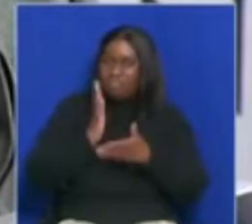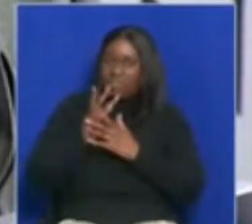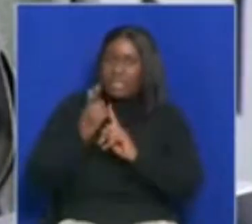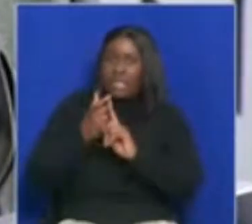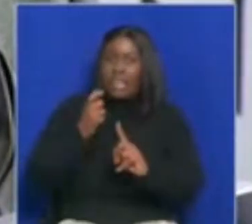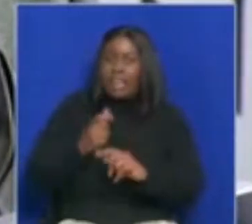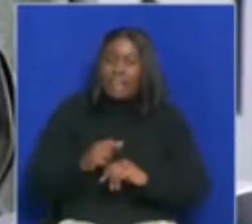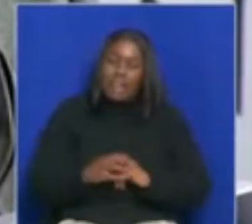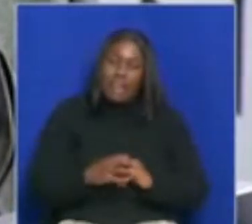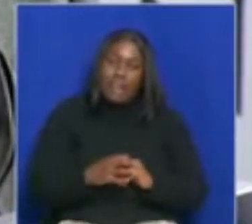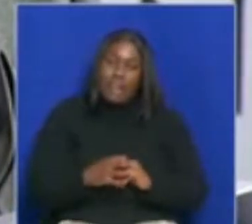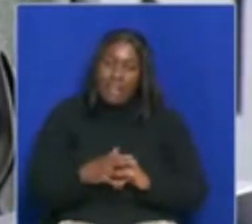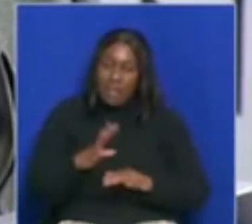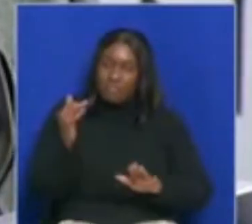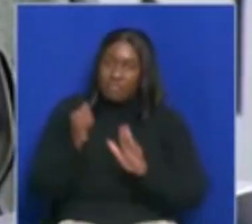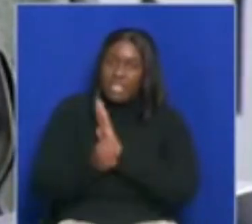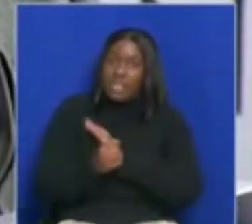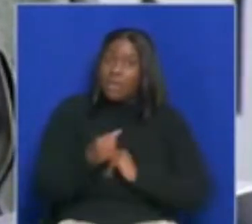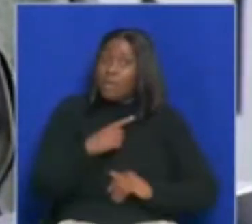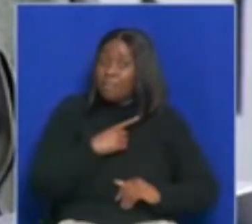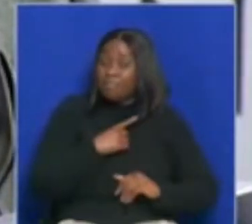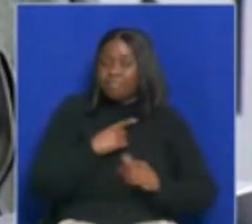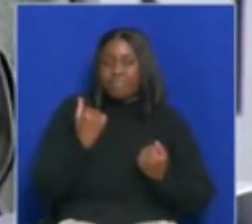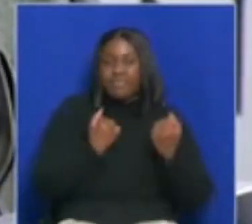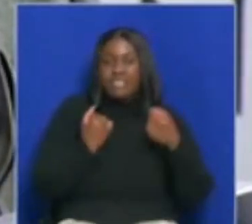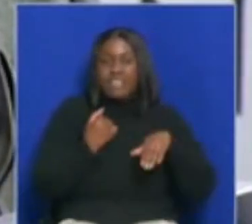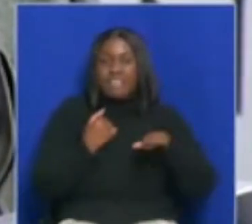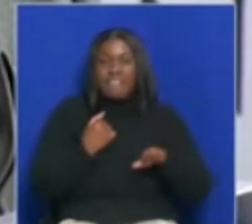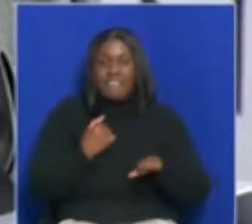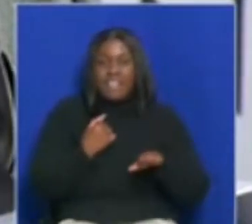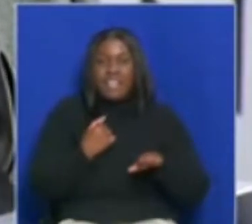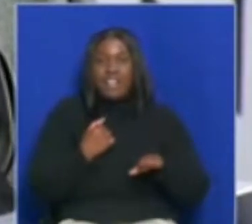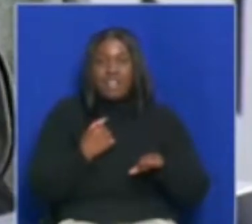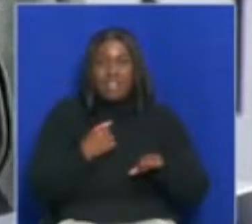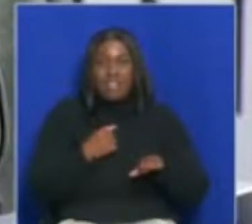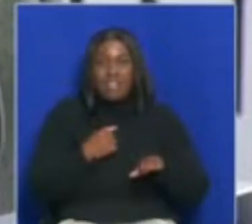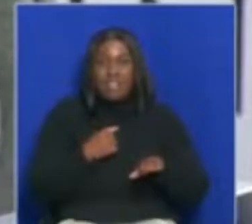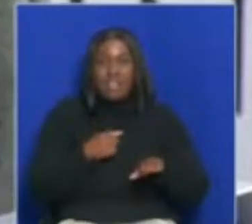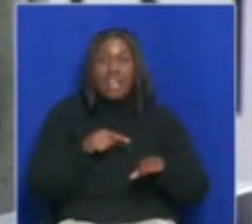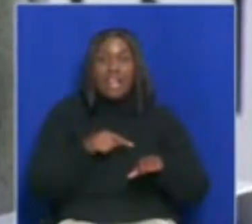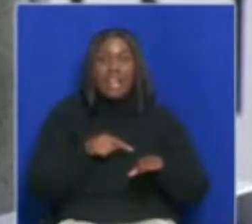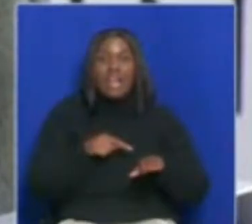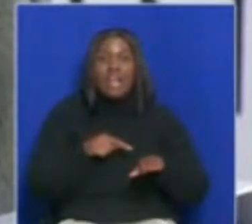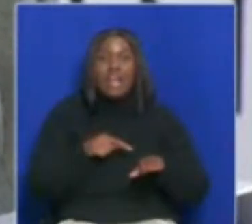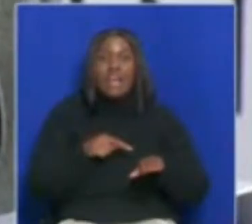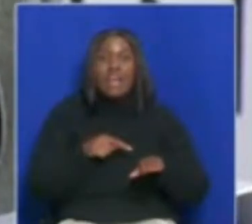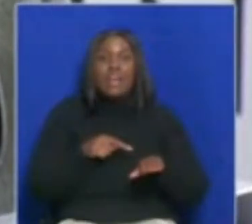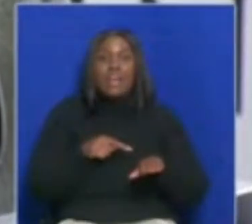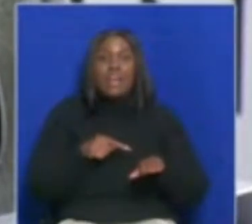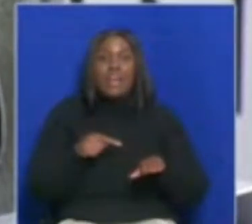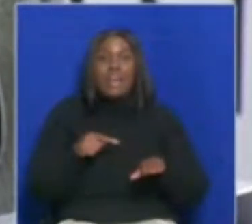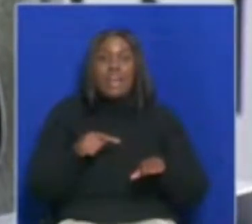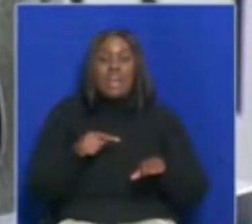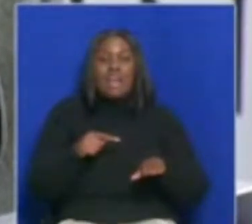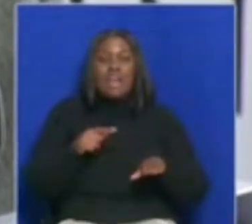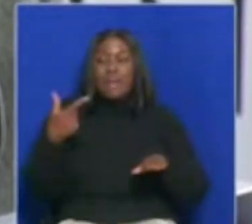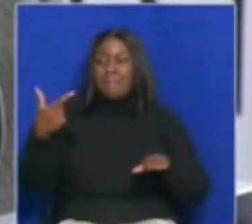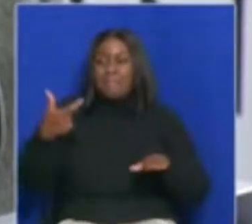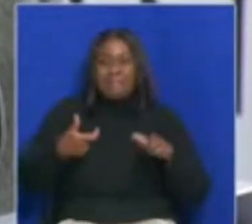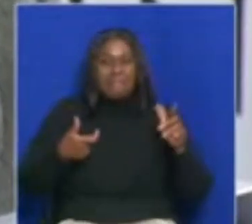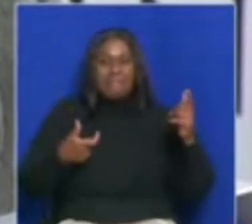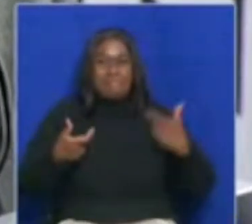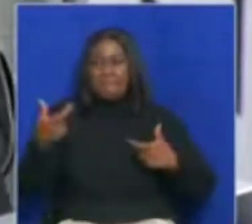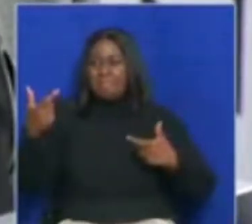that the vehicle was a armor-plated vehicle. So that is why I believe that they were ordered by